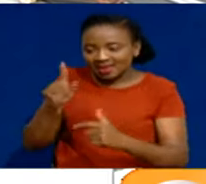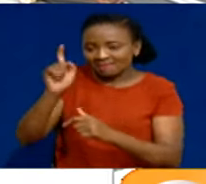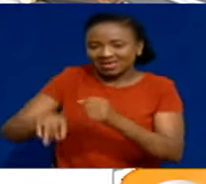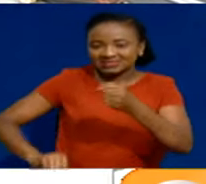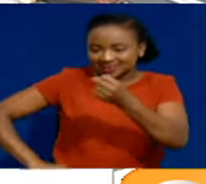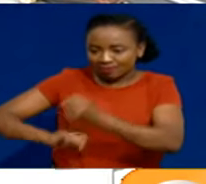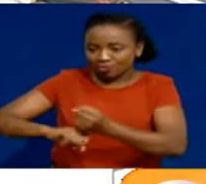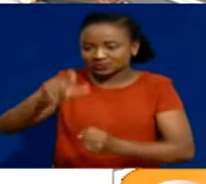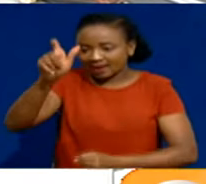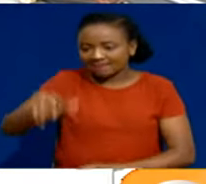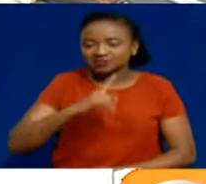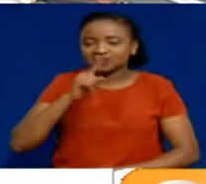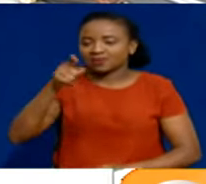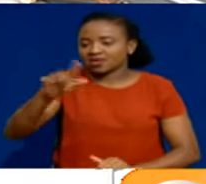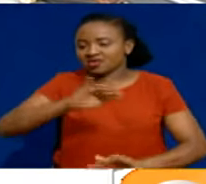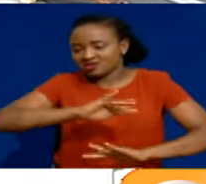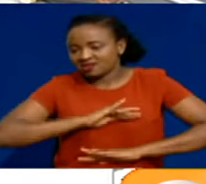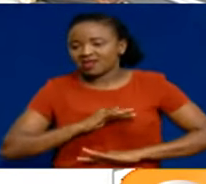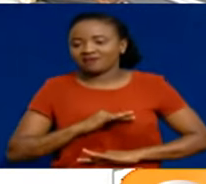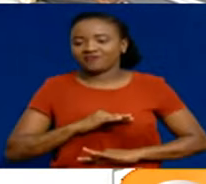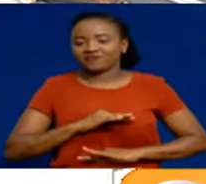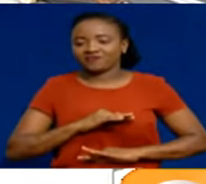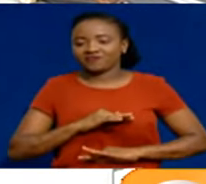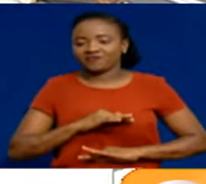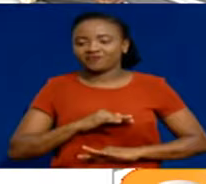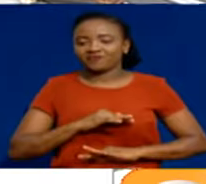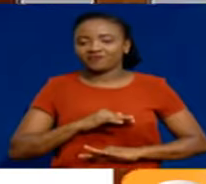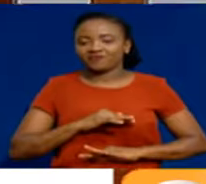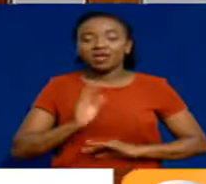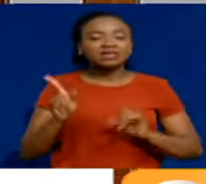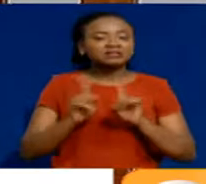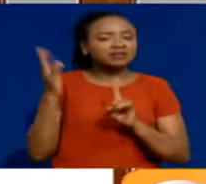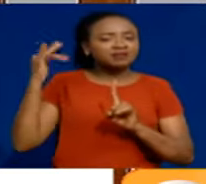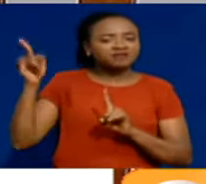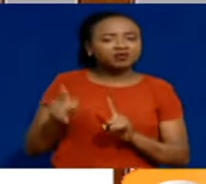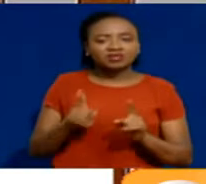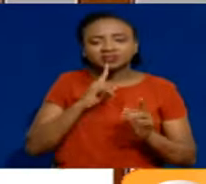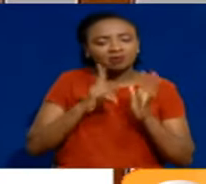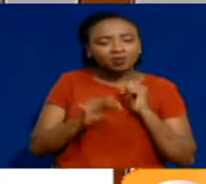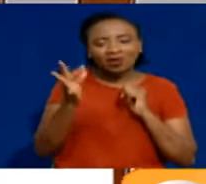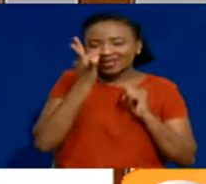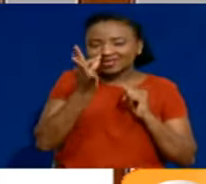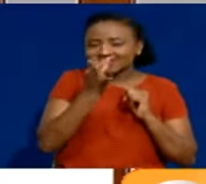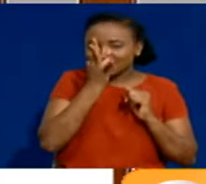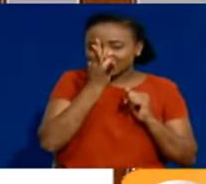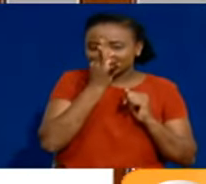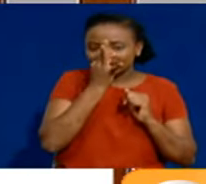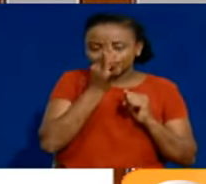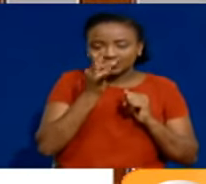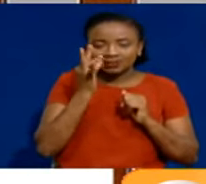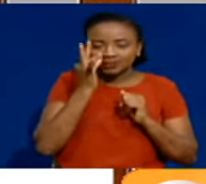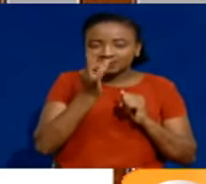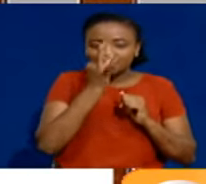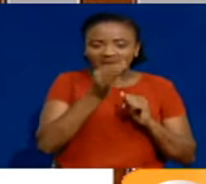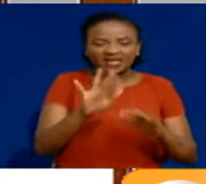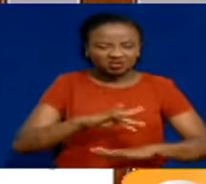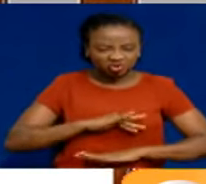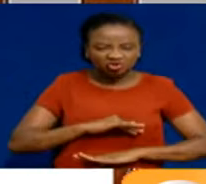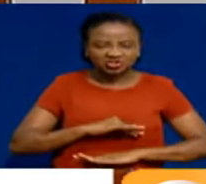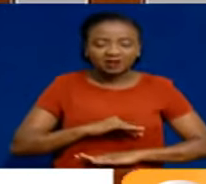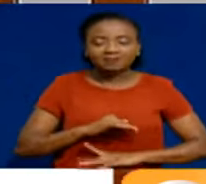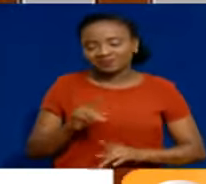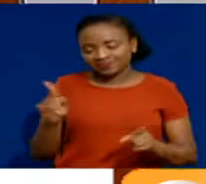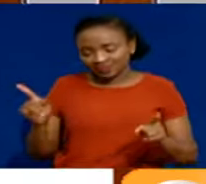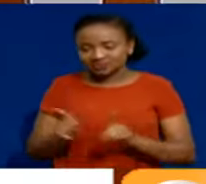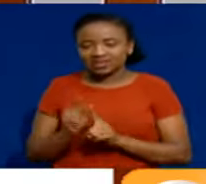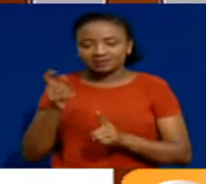here. Indeed, if he said, the way he said Kibaki torture. Nobody argued. By 10